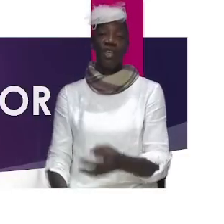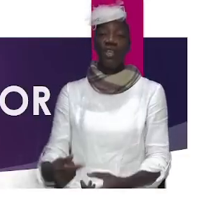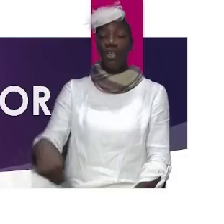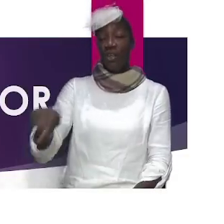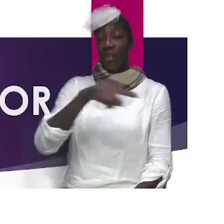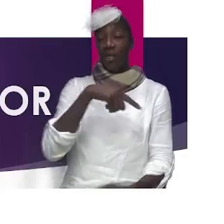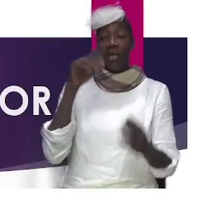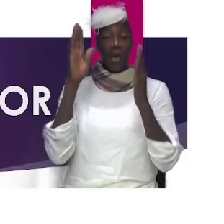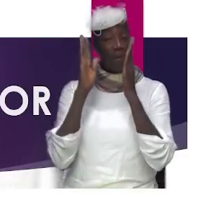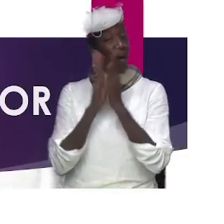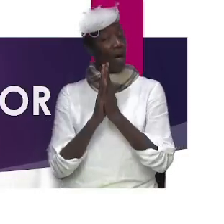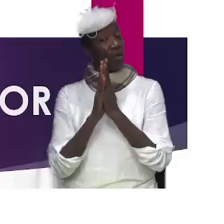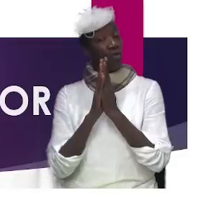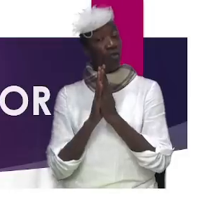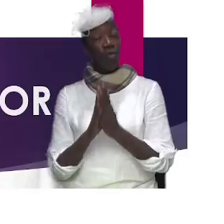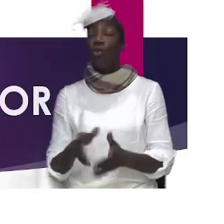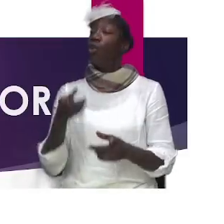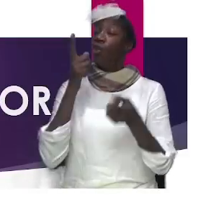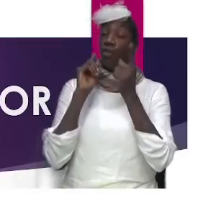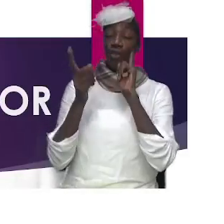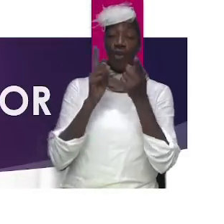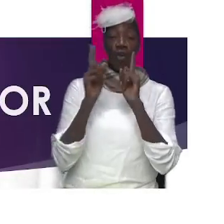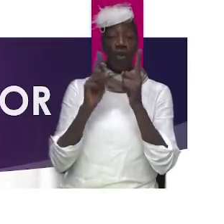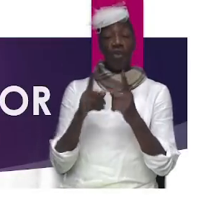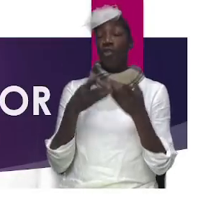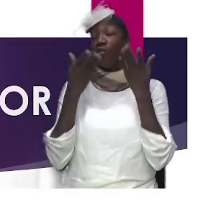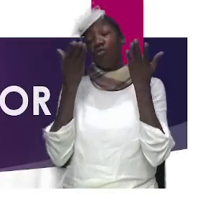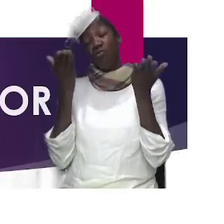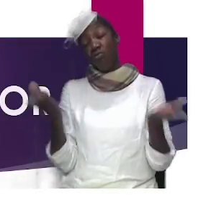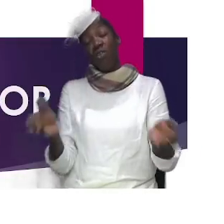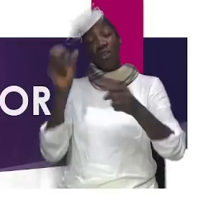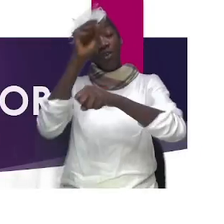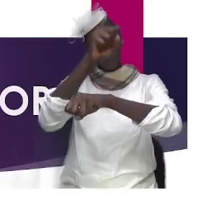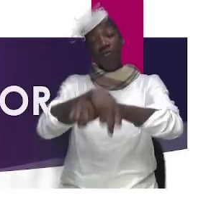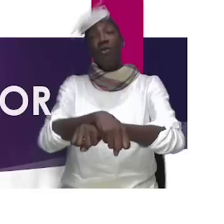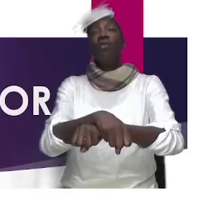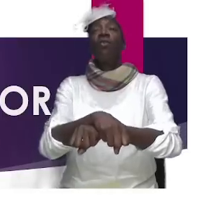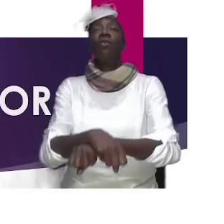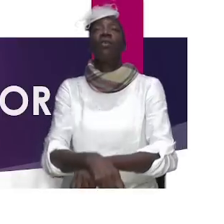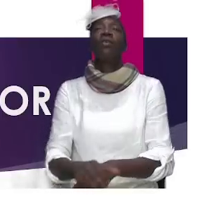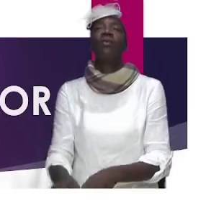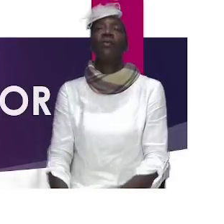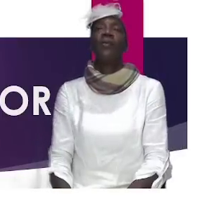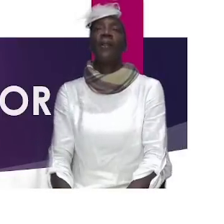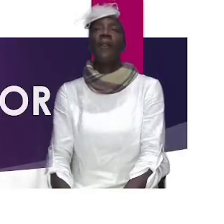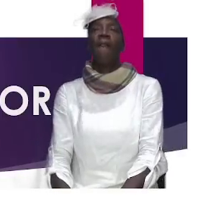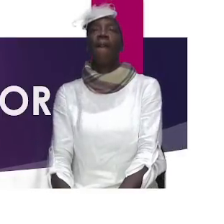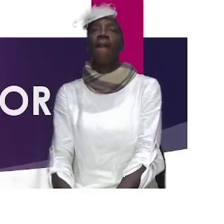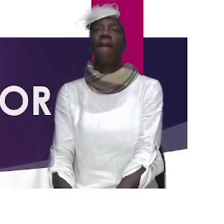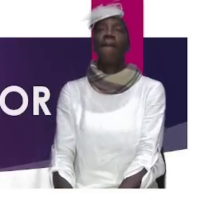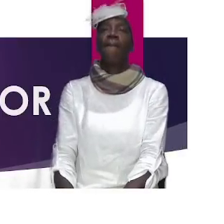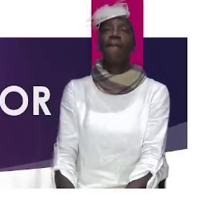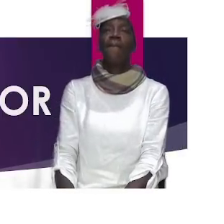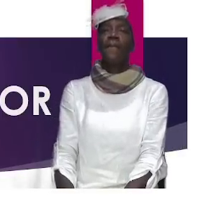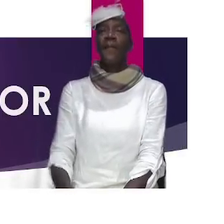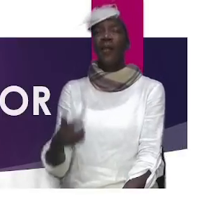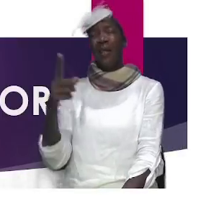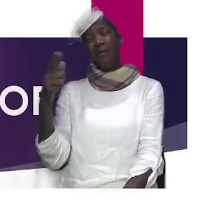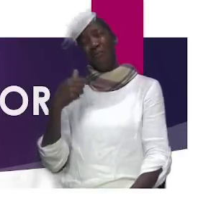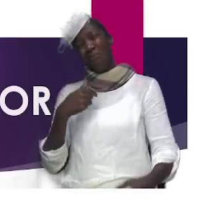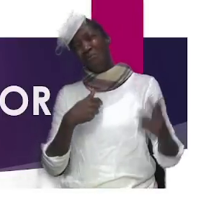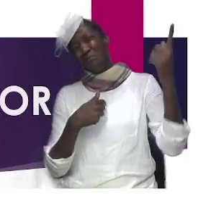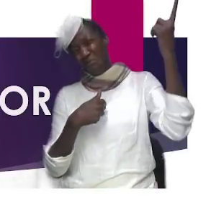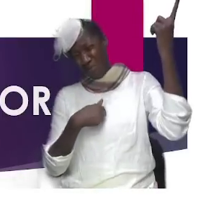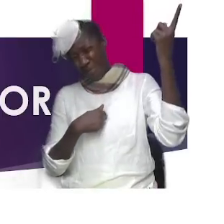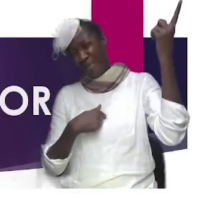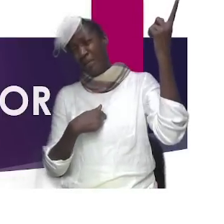asks us to give account of our stewardship. So number three, hospitality. Now Matthew 25, for I was an